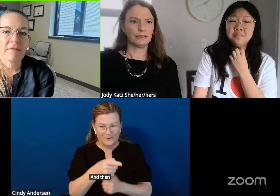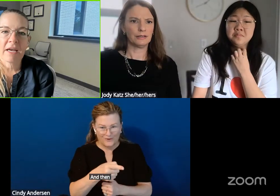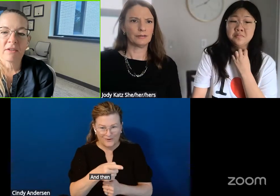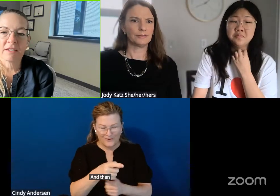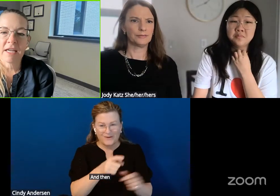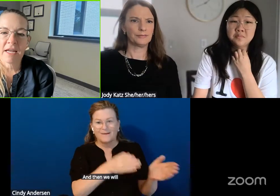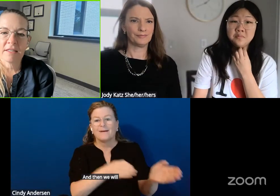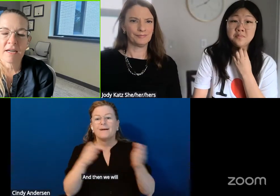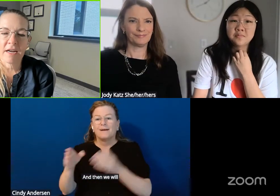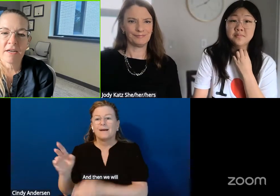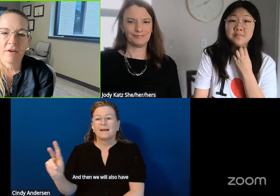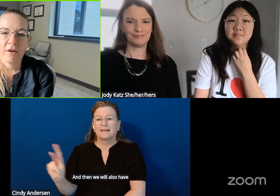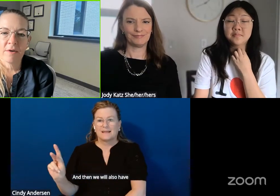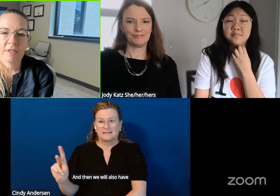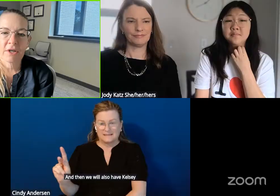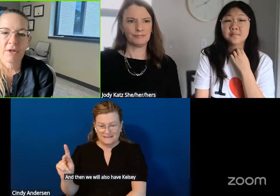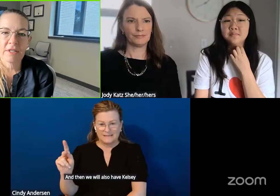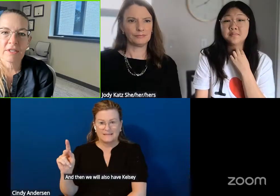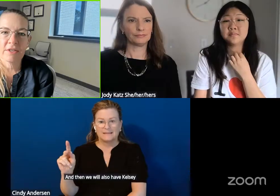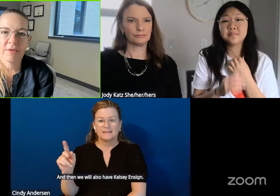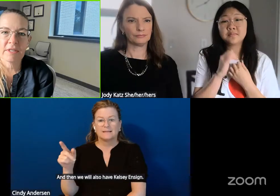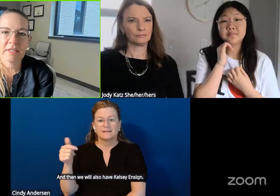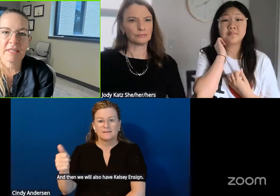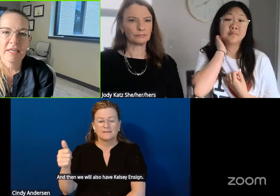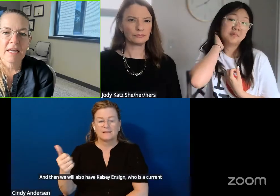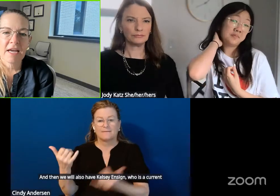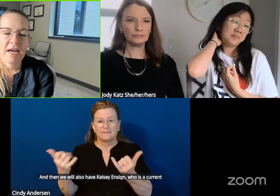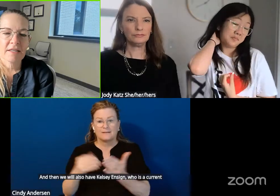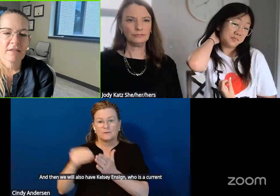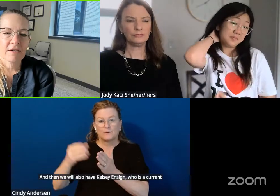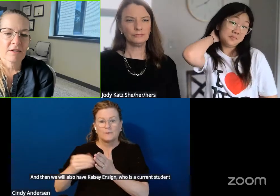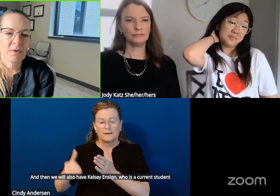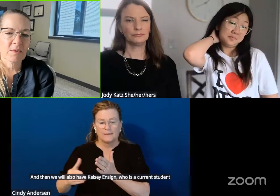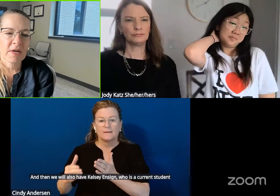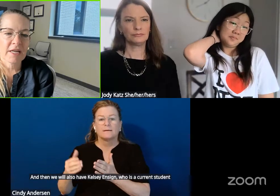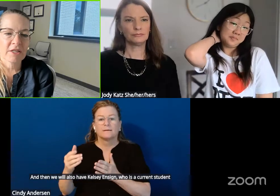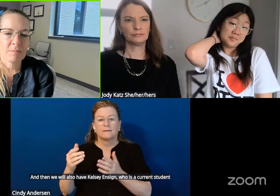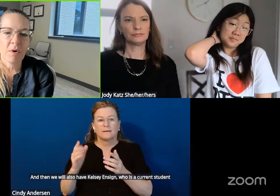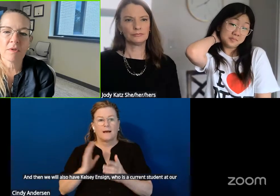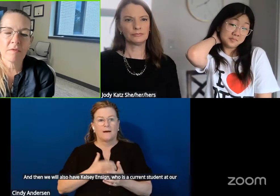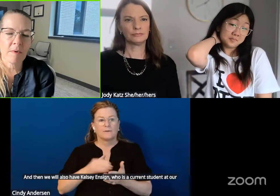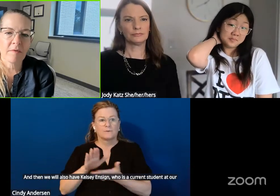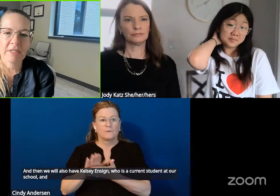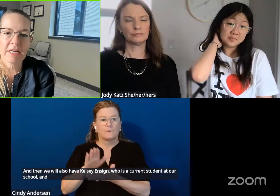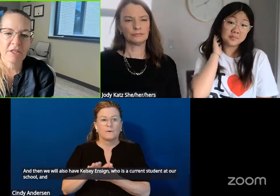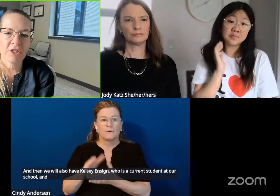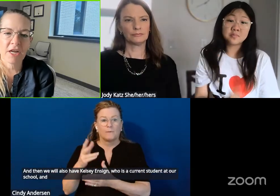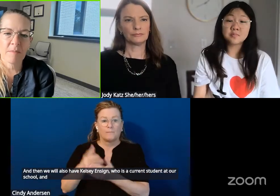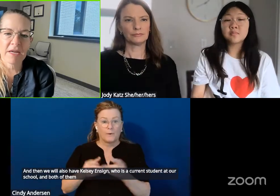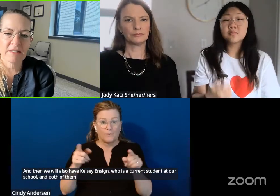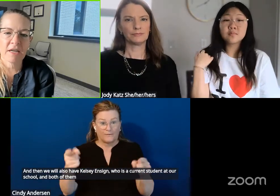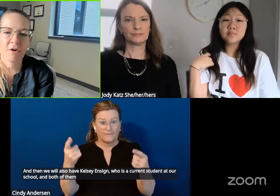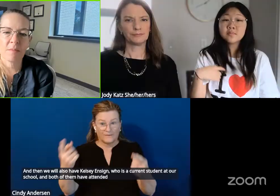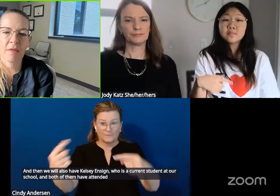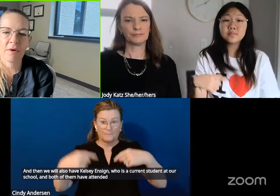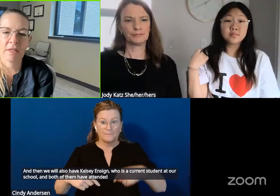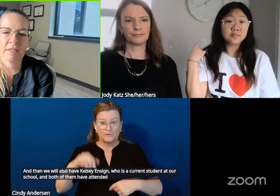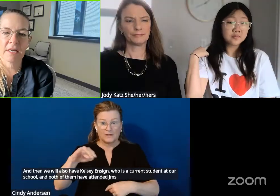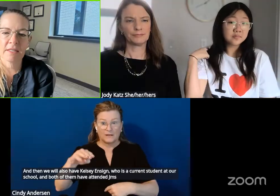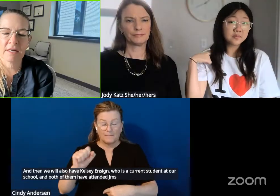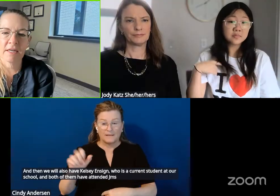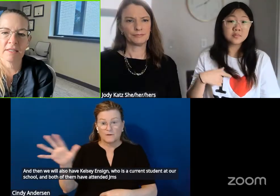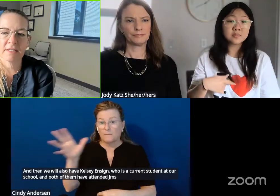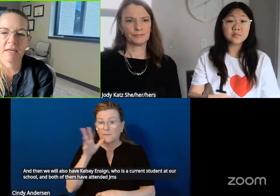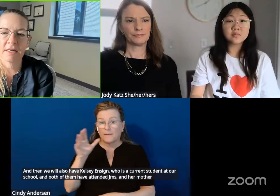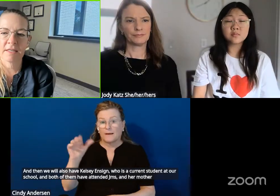also have Kelsey Ensign, who is a current student at our school, and both of them have attended JMS. And her mother,